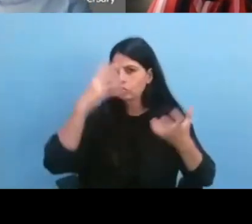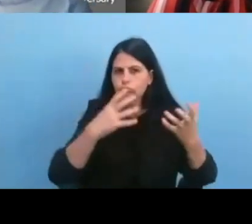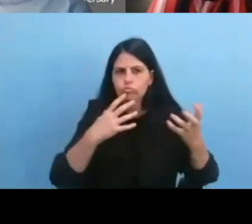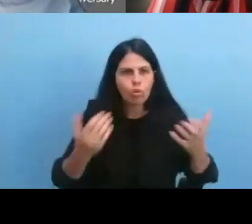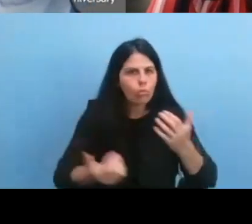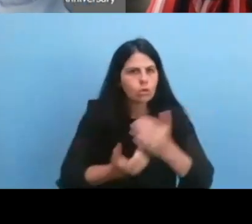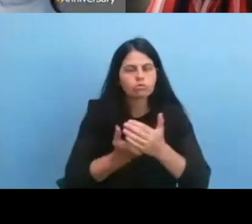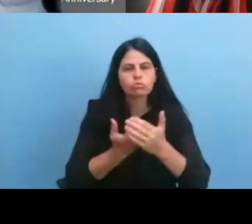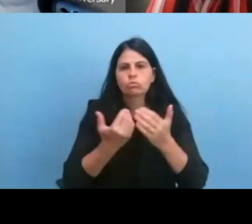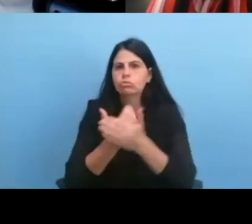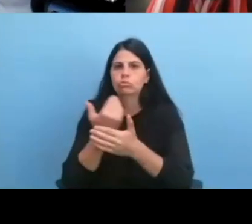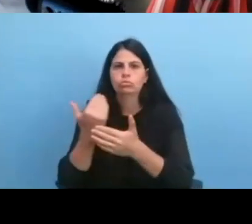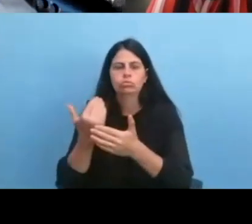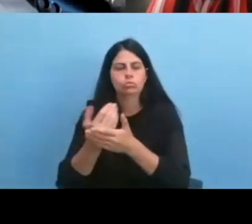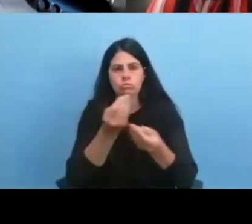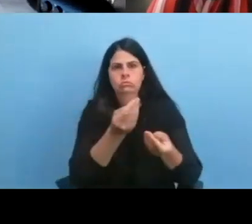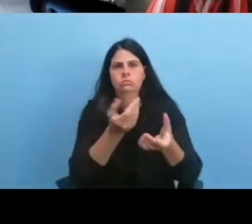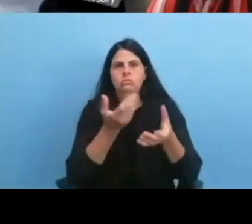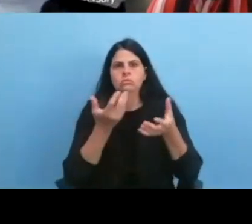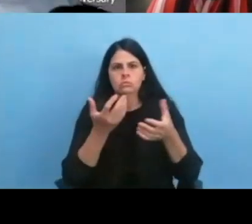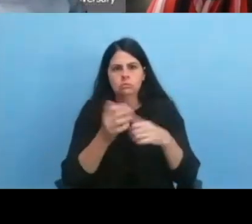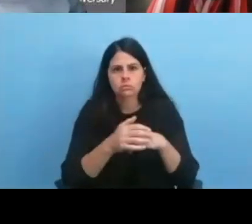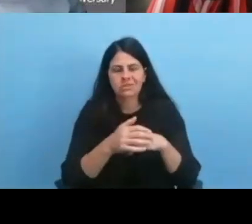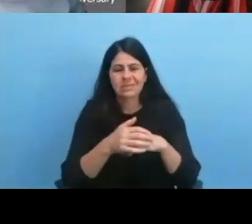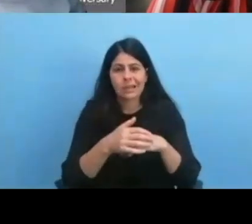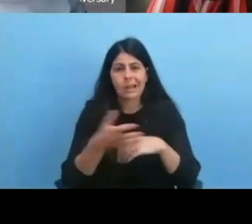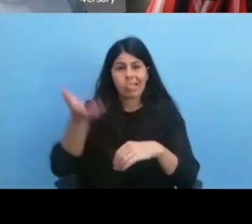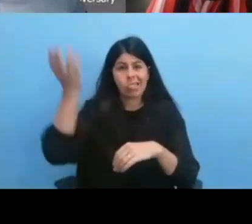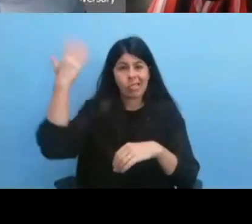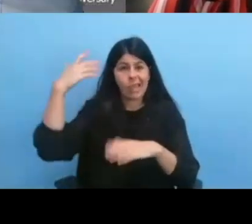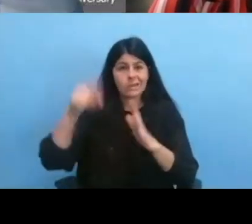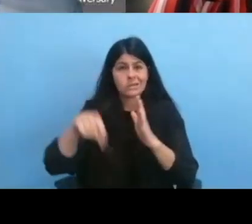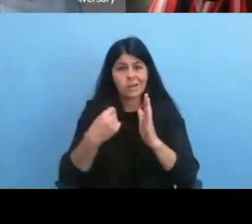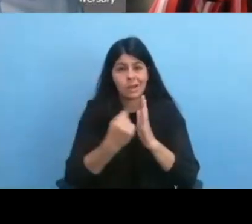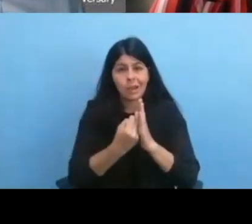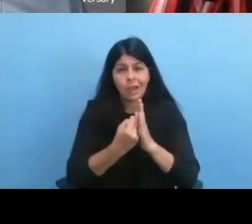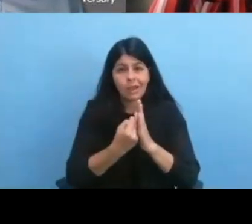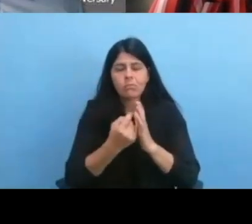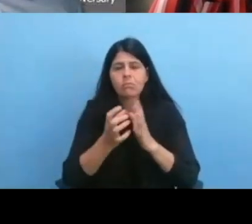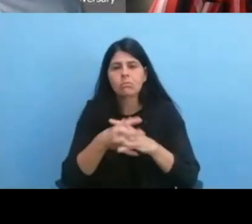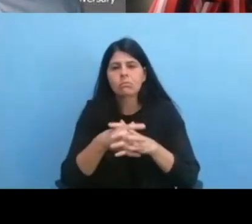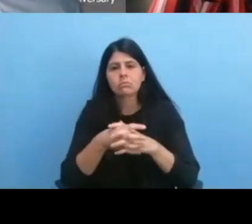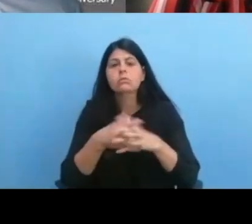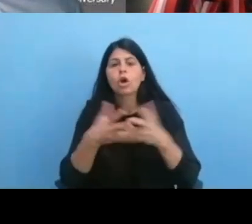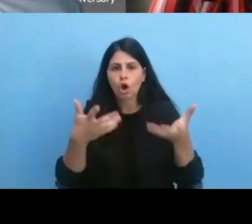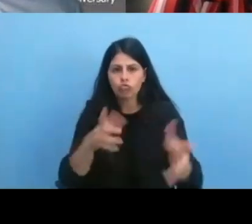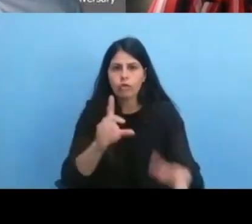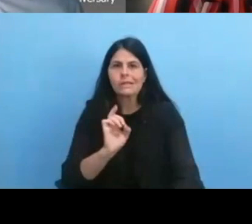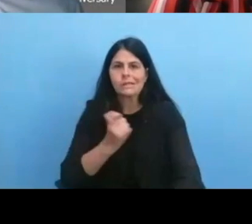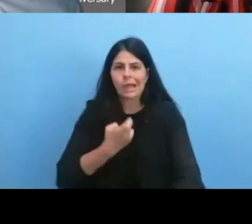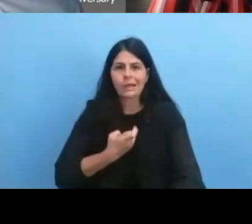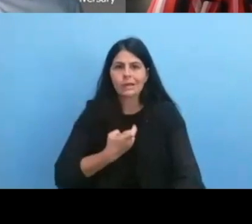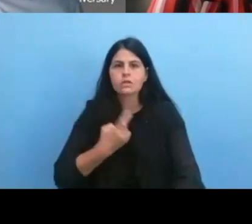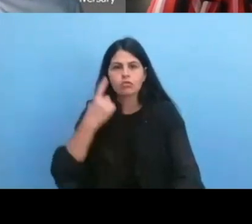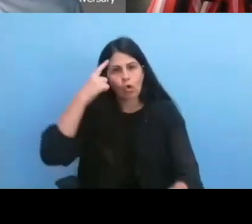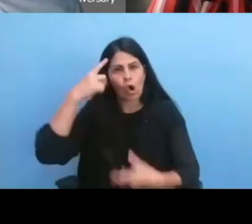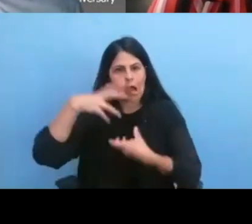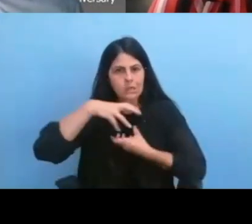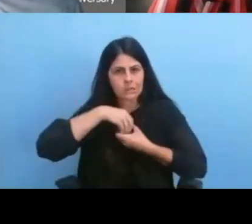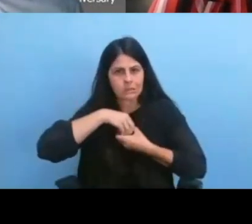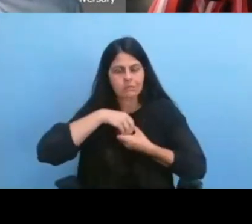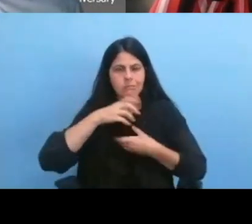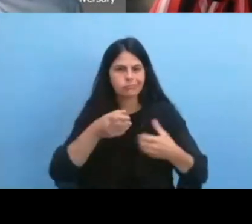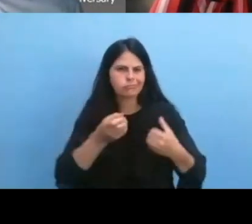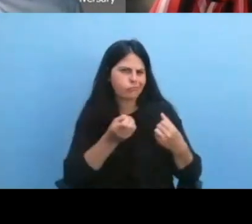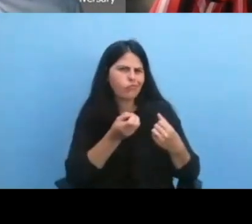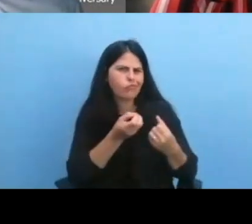I think at that point I had had my diagnosis for autism for quite a few years at that point, but I was